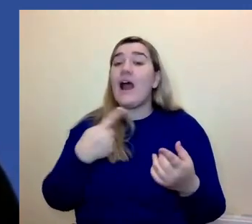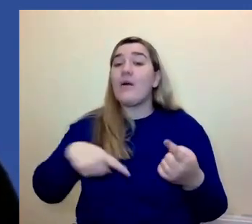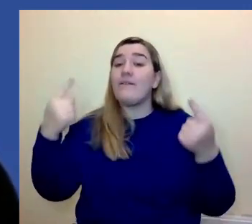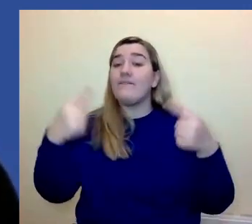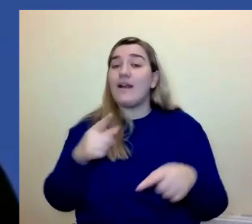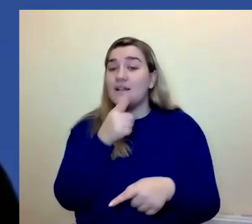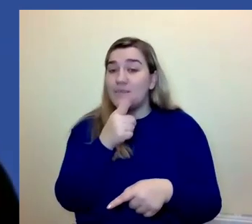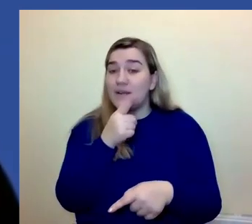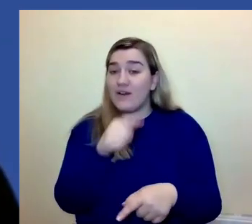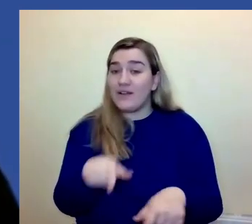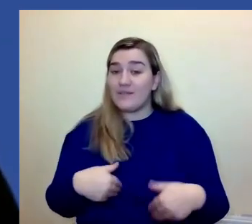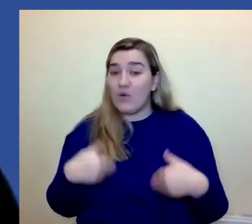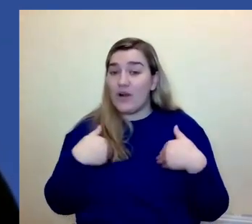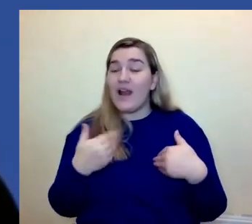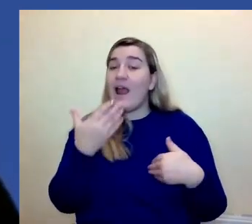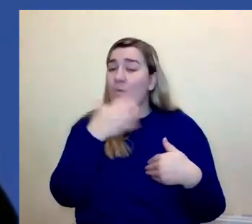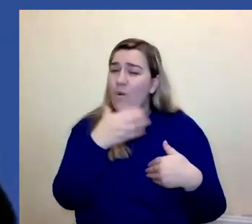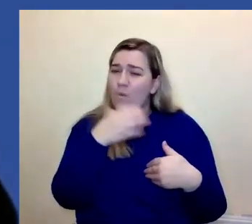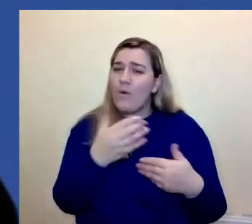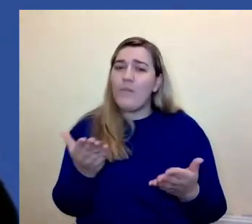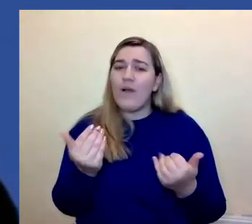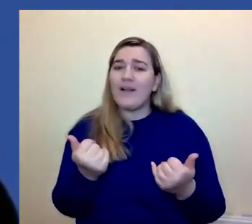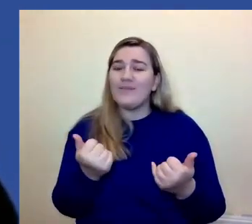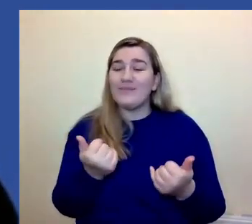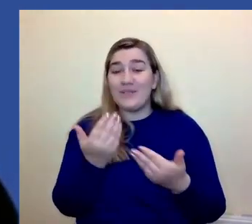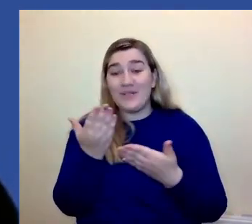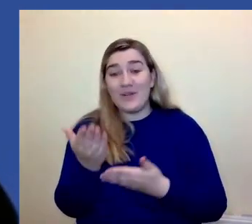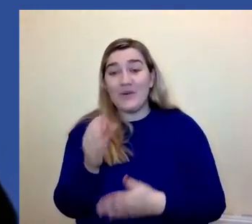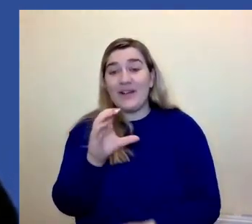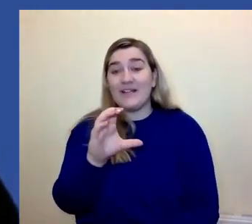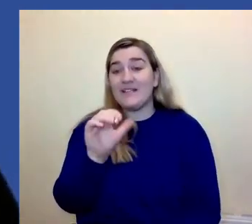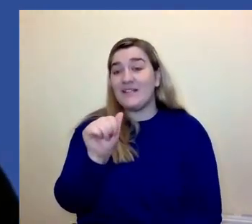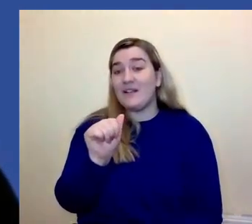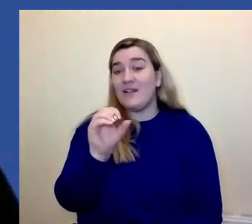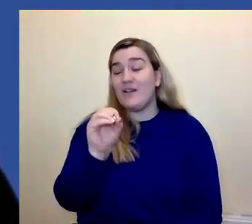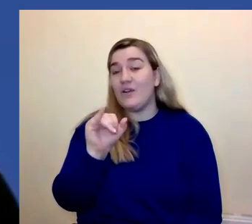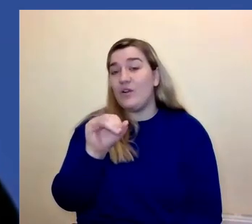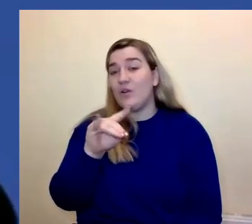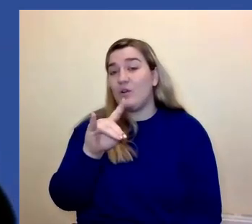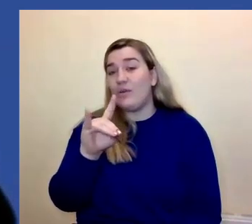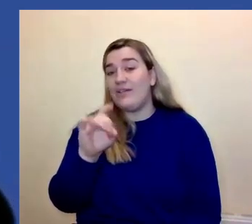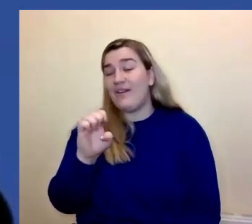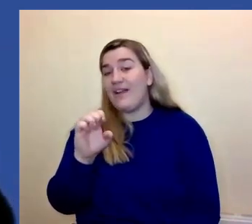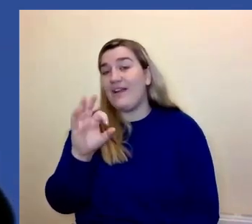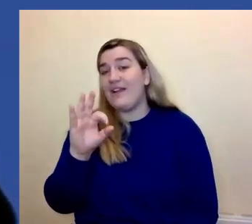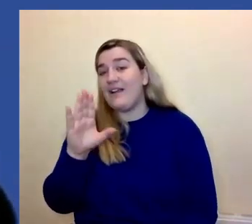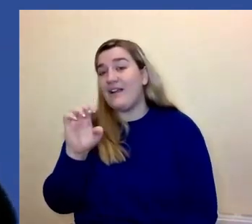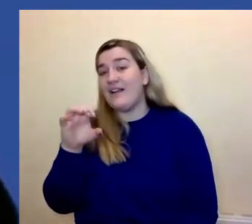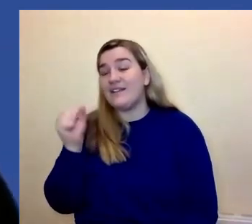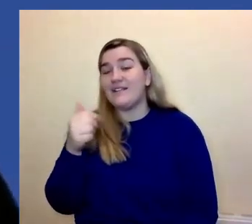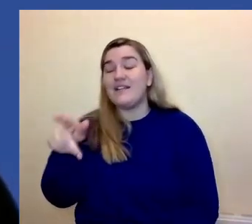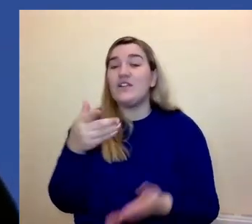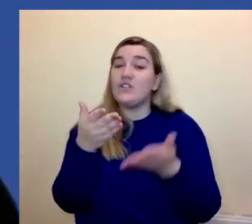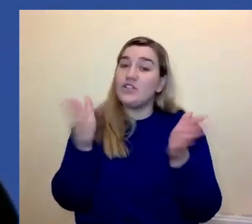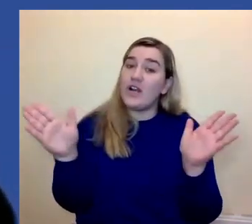this morning, and a warm welcome to you, is Caoimhe Gleeson, who's the General Manager in the National Office